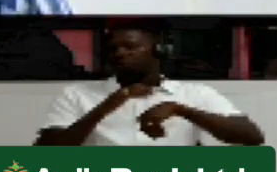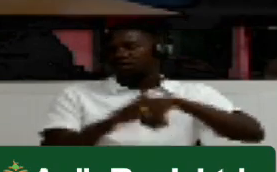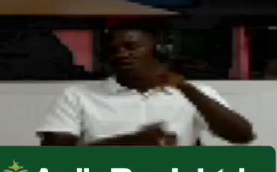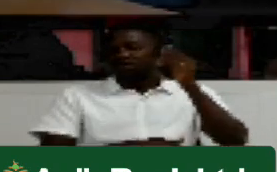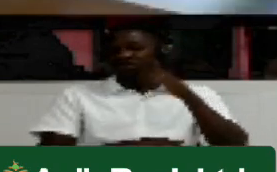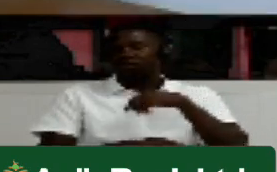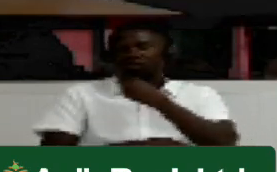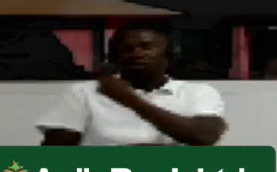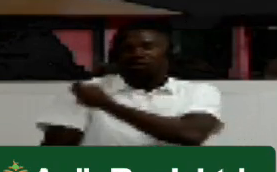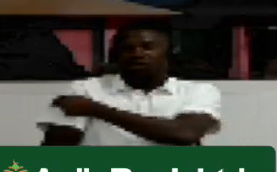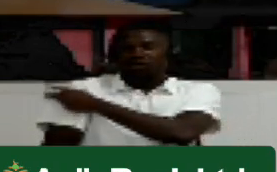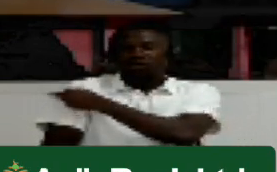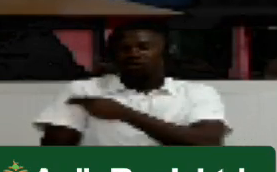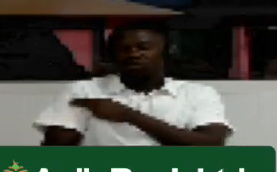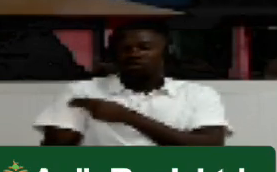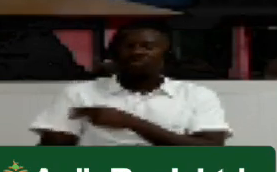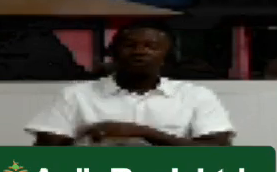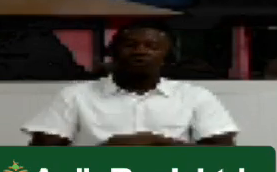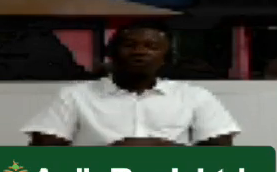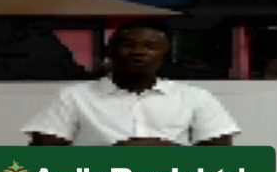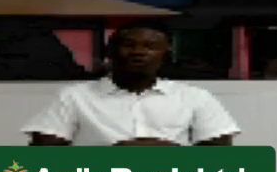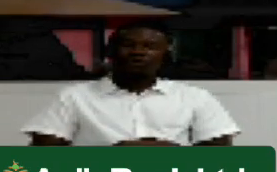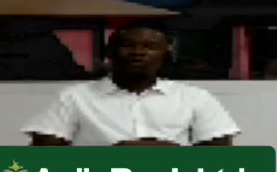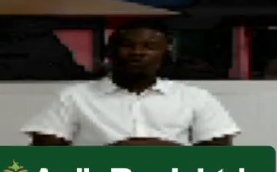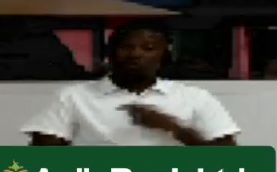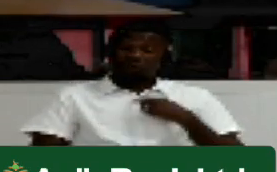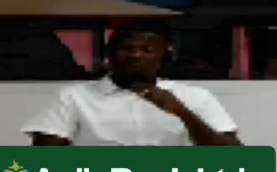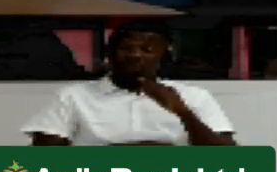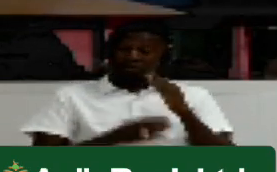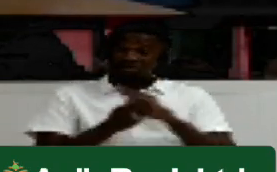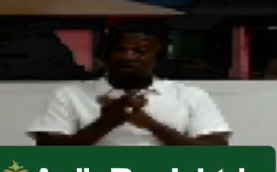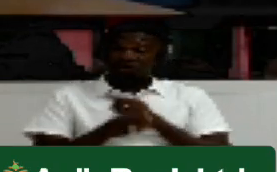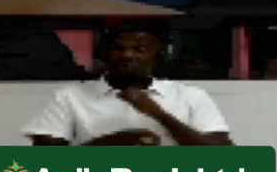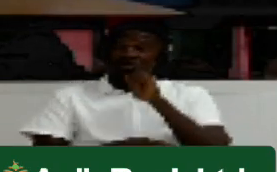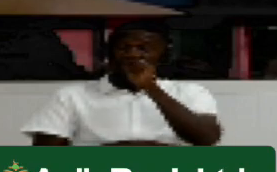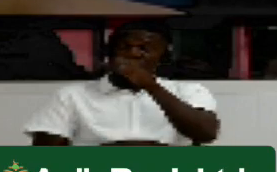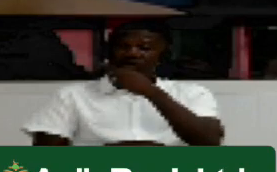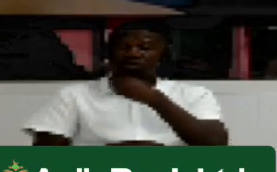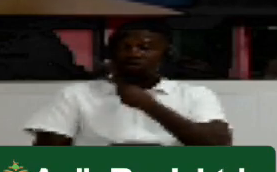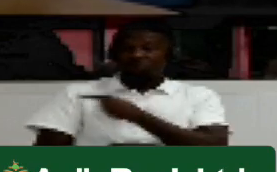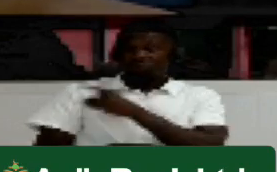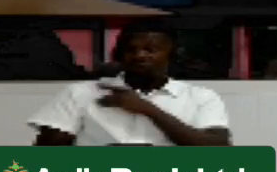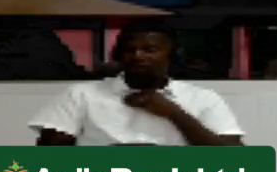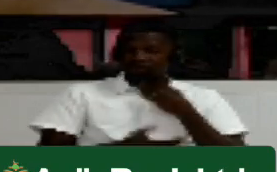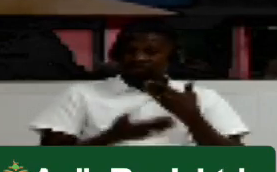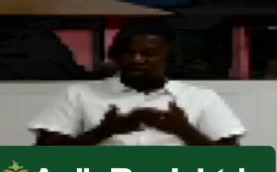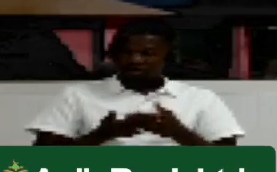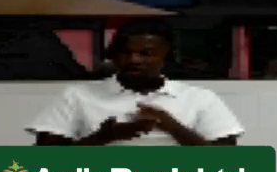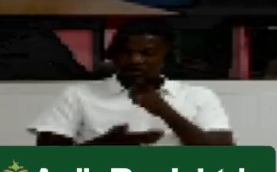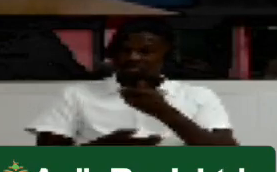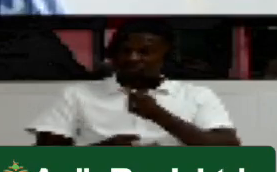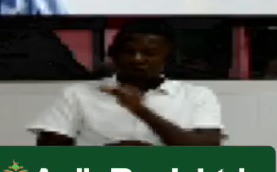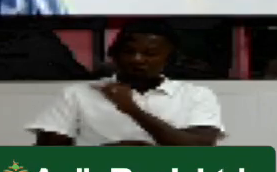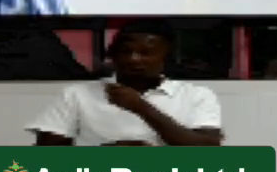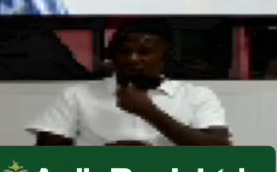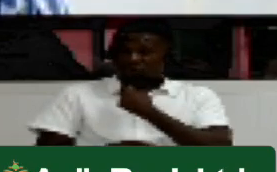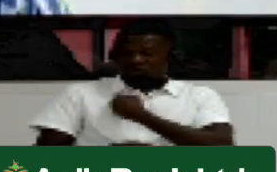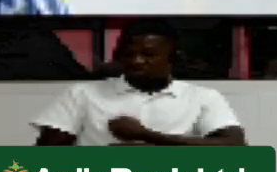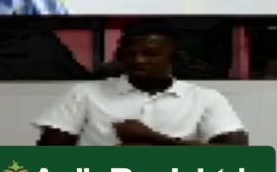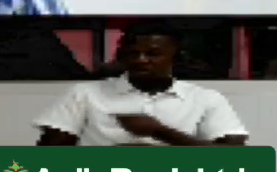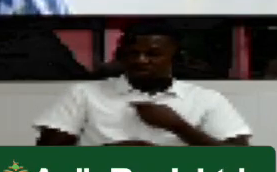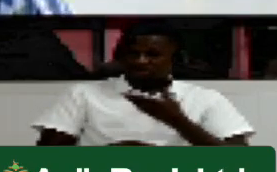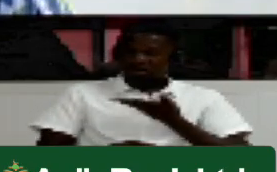And this was before your treatment had been completed. Did you have any other operations to undergo? Yes, after that